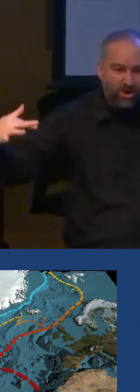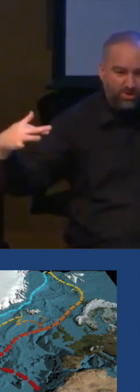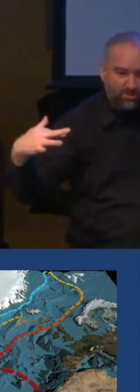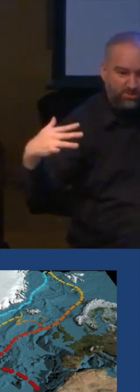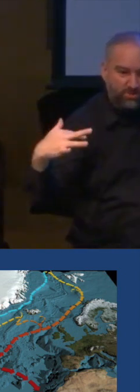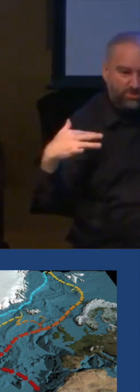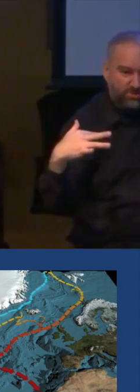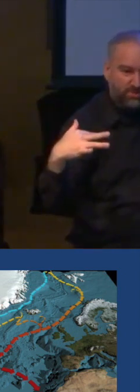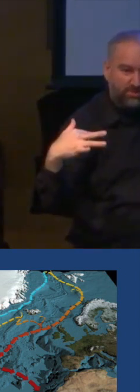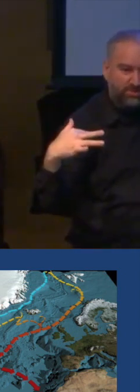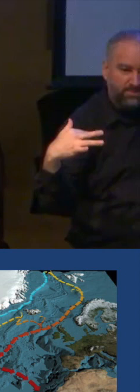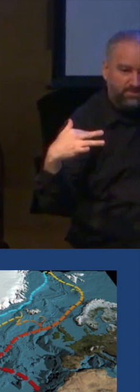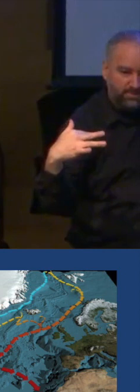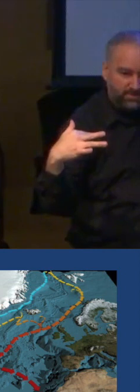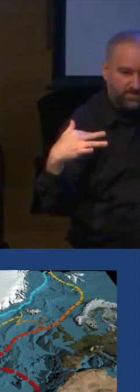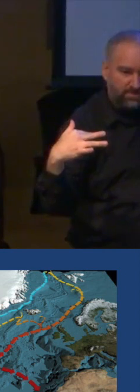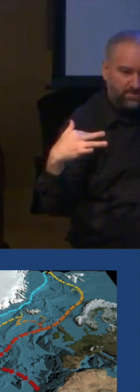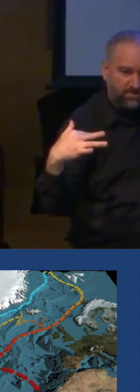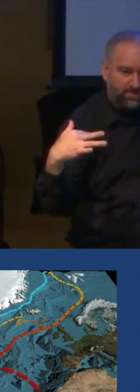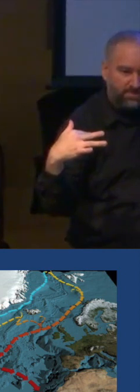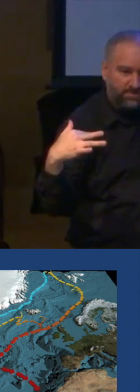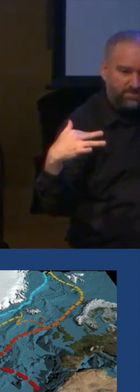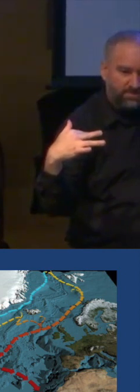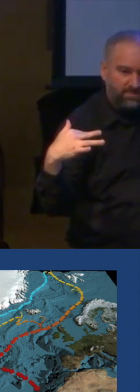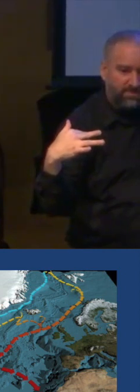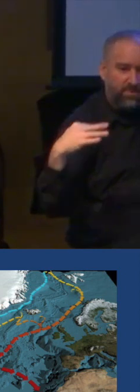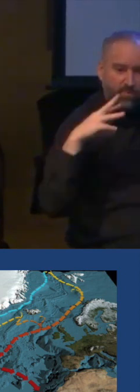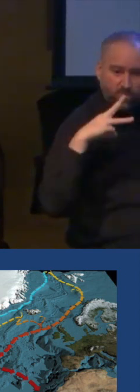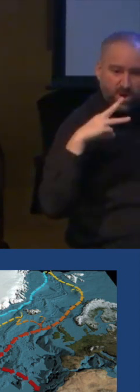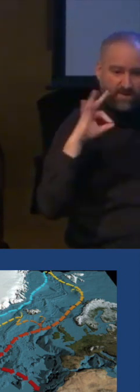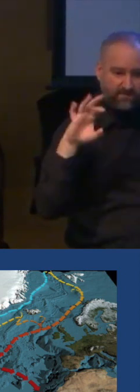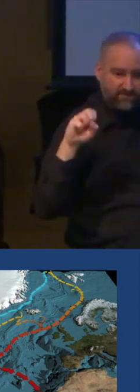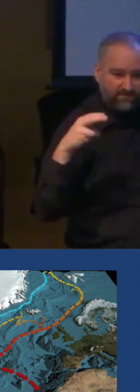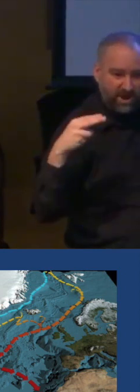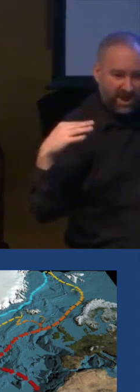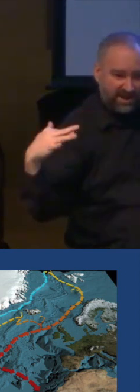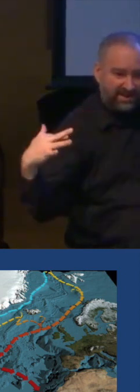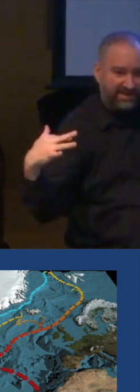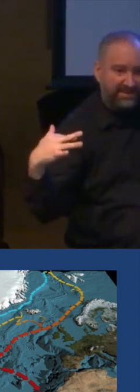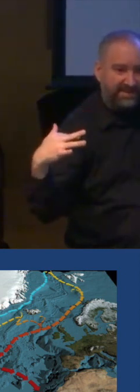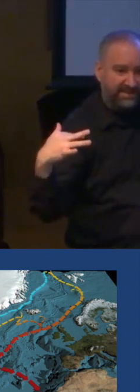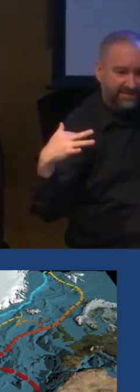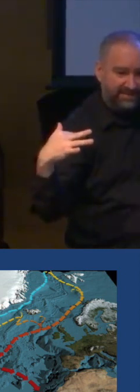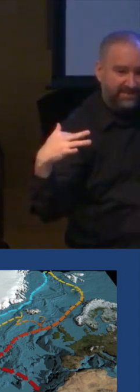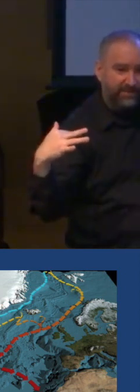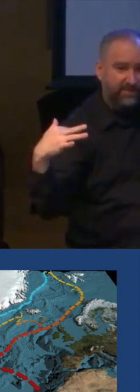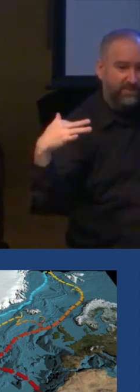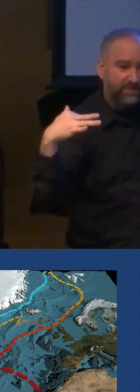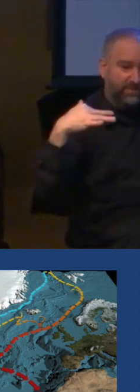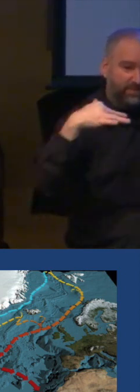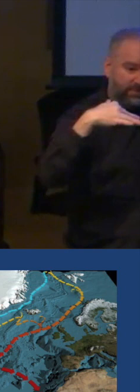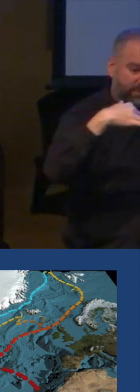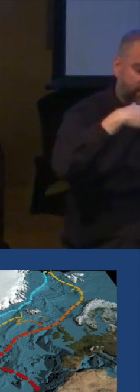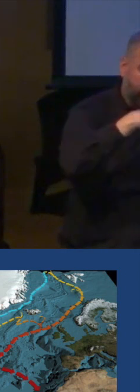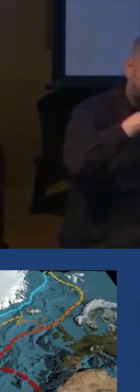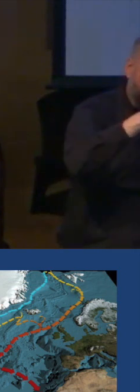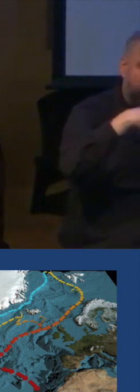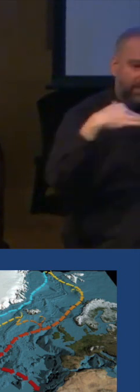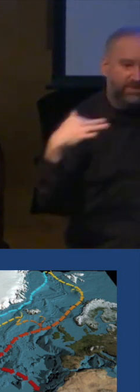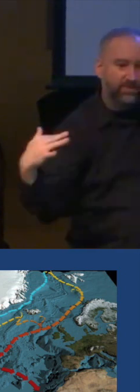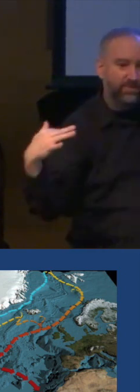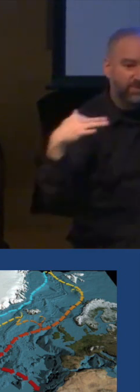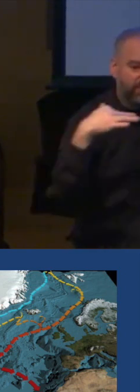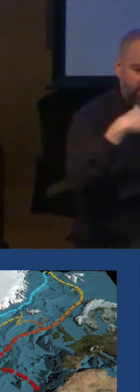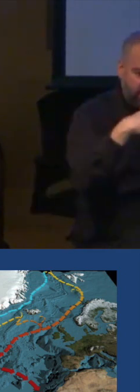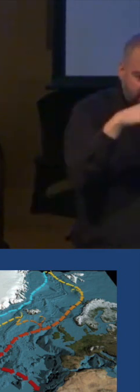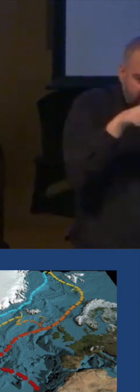any exchange of heat or fresh water has to go through these narrow fjords. And so the fjords, in a sense, are a